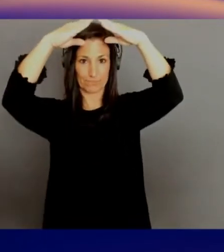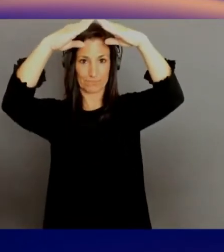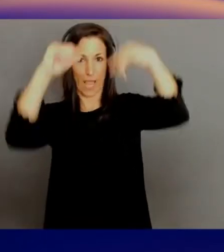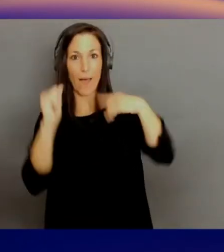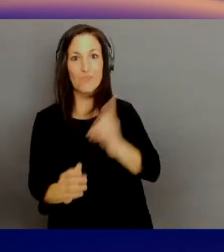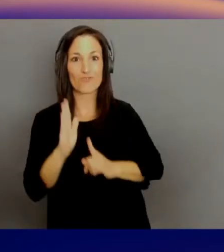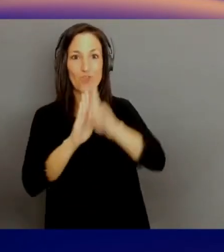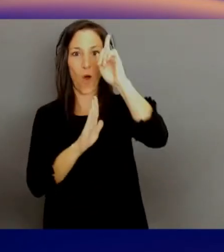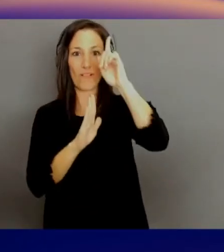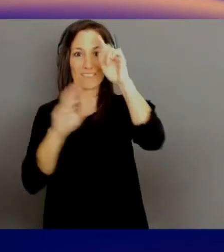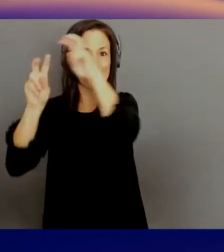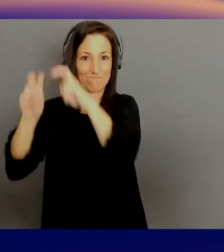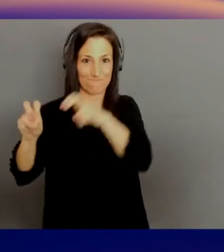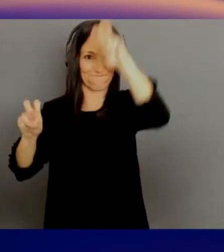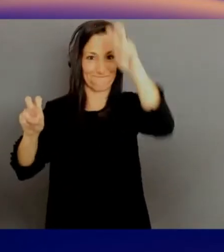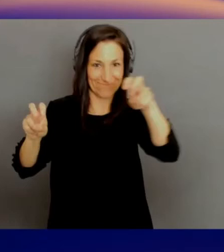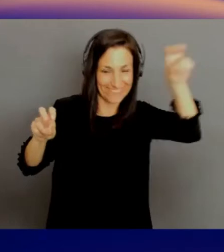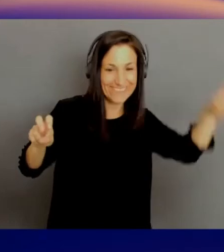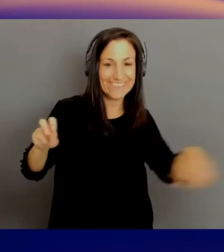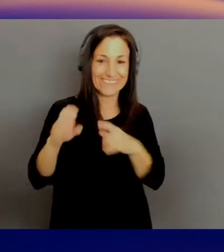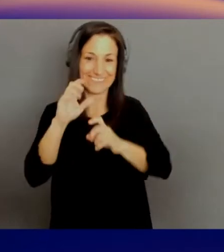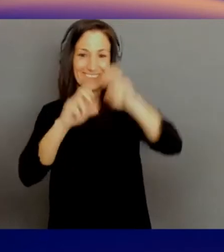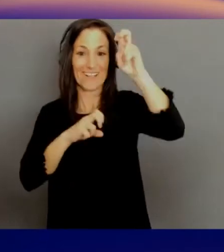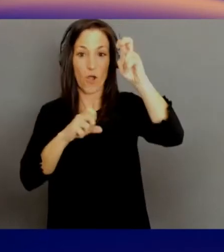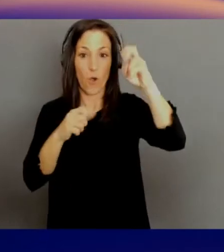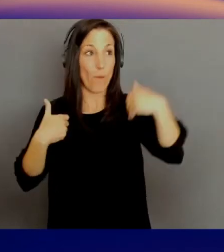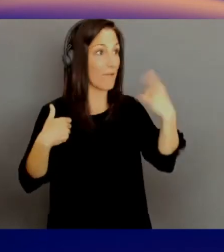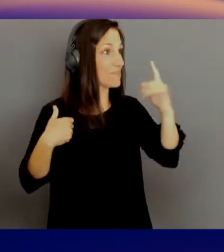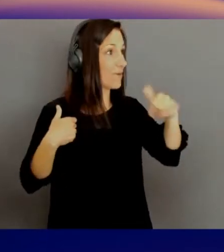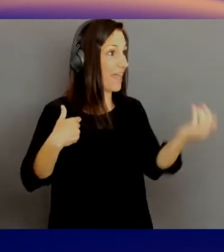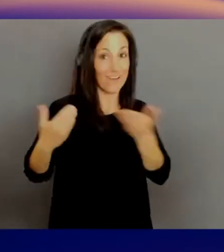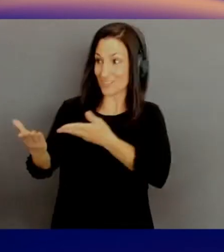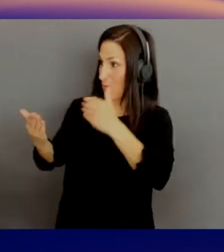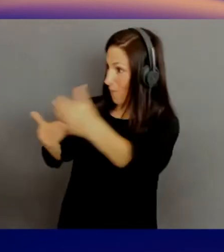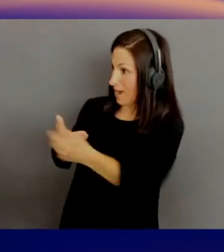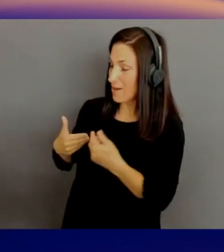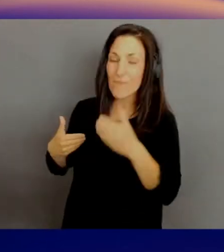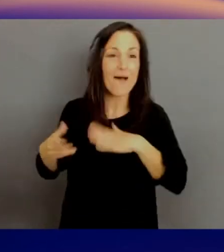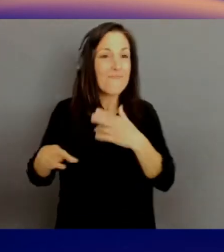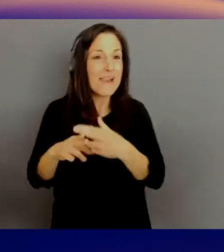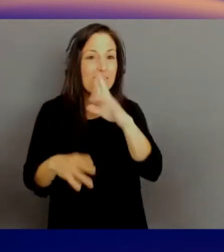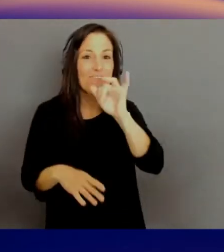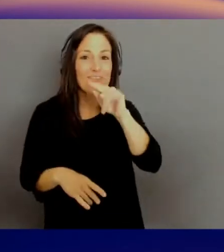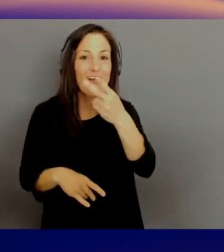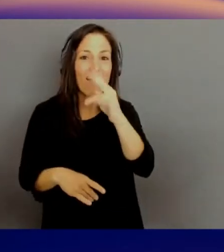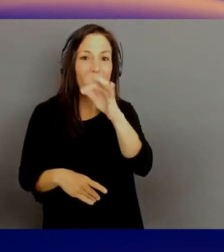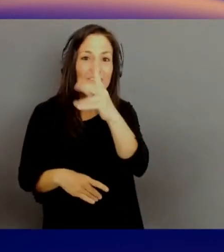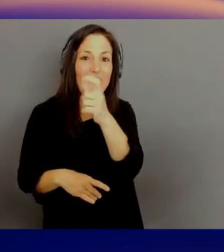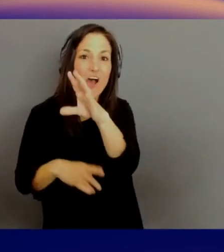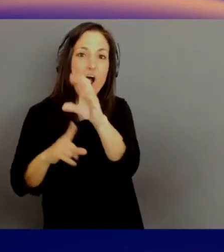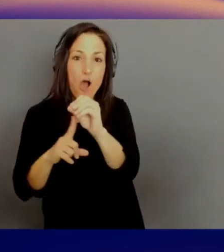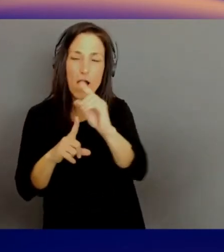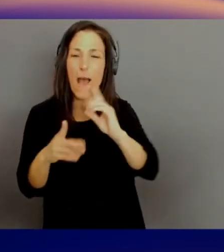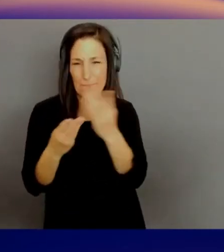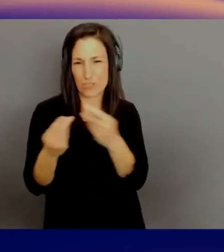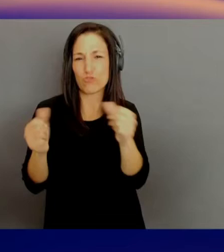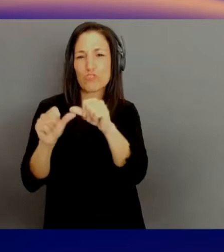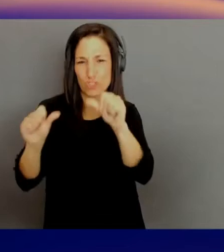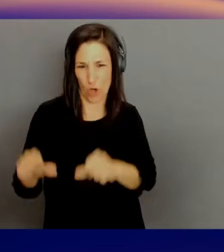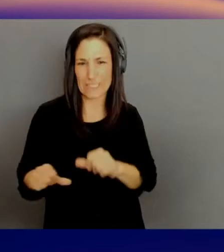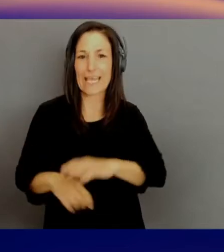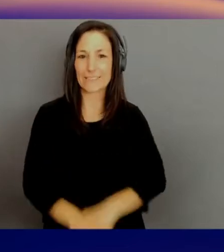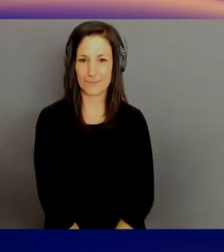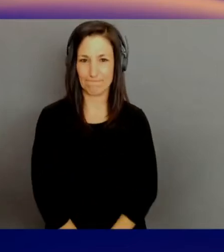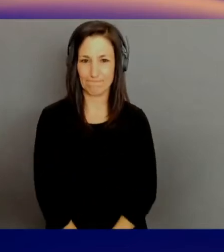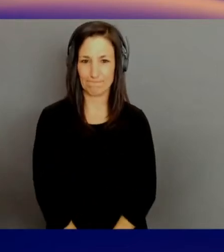else. Welcome to the Hi. show. Hi, my name is Raghav Sodabatina. I'm an enterprise solution architect. All right, so All right. we've